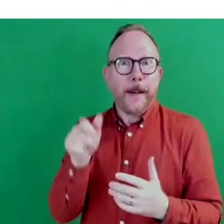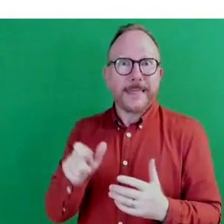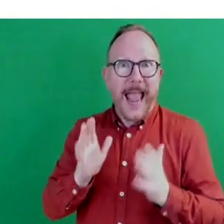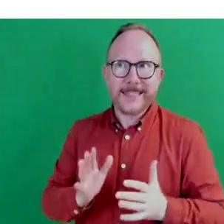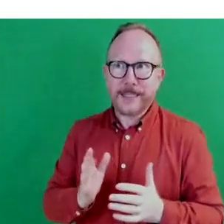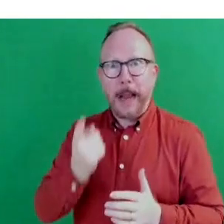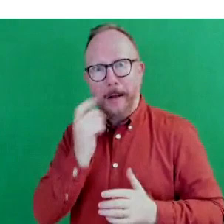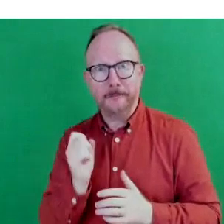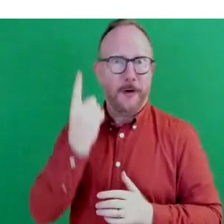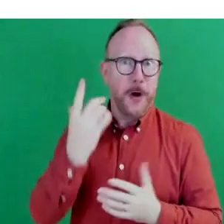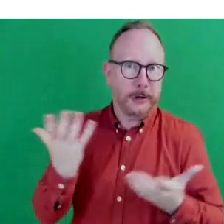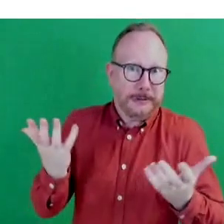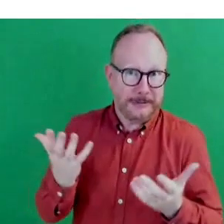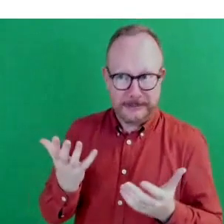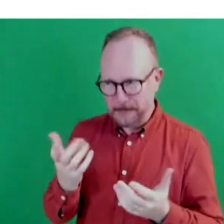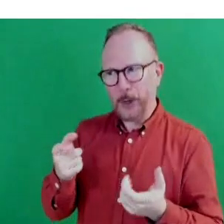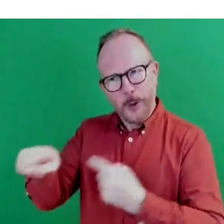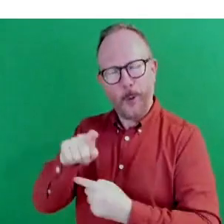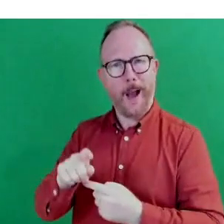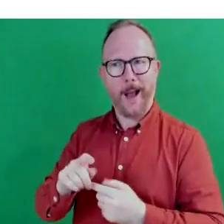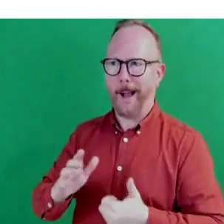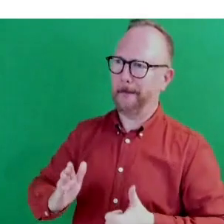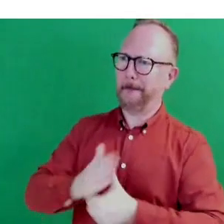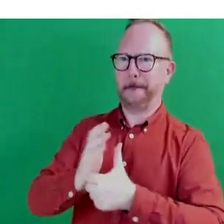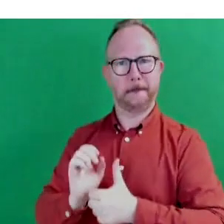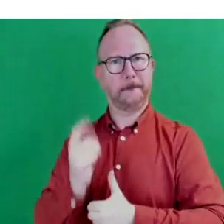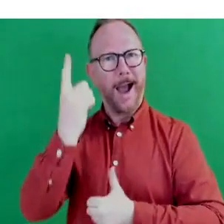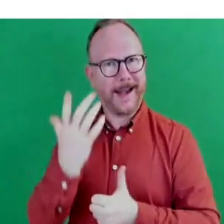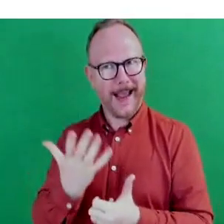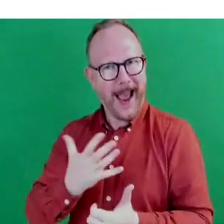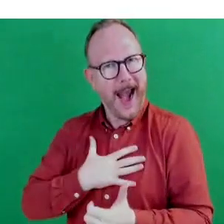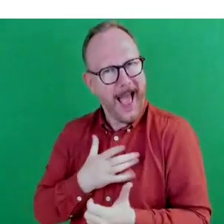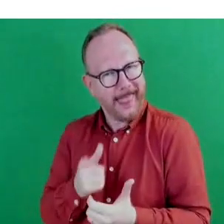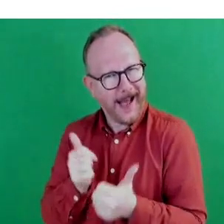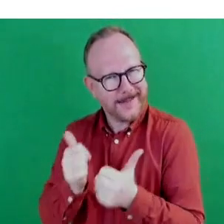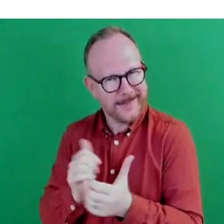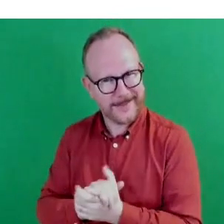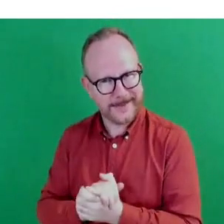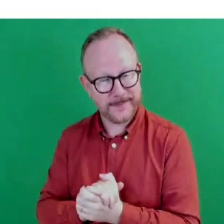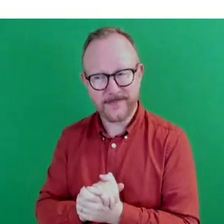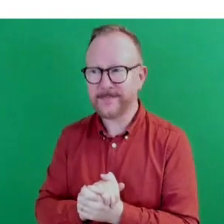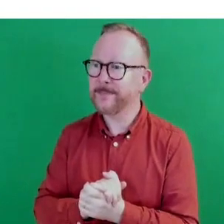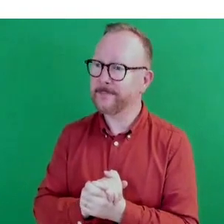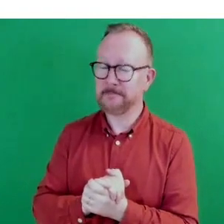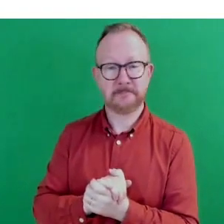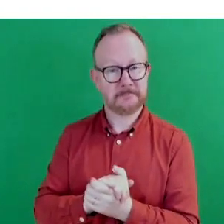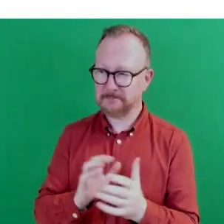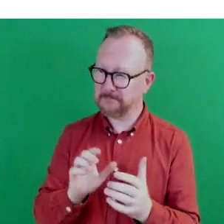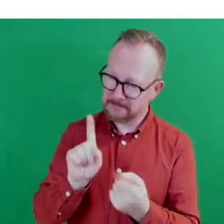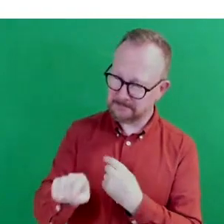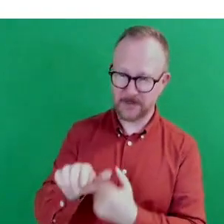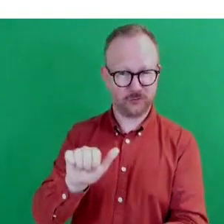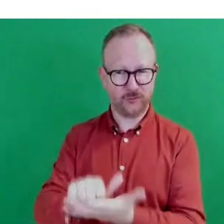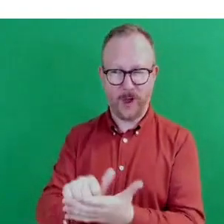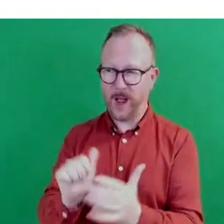guys have been up to. I think that's exactly right, and I think, you know, it is a new role and it's fitting into an existing